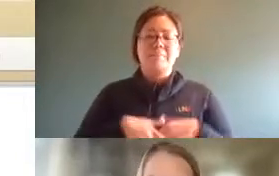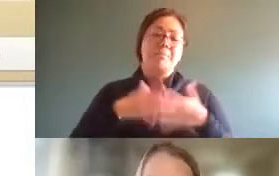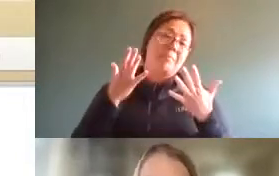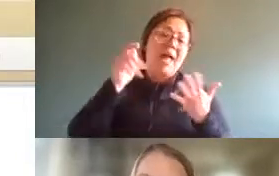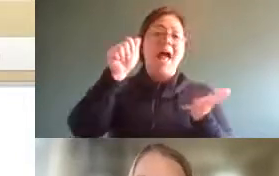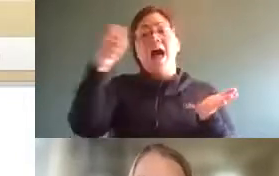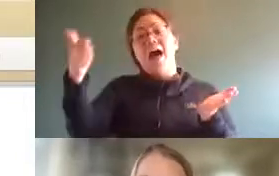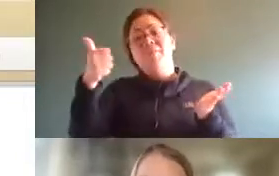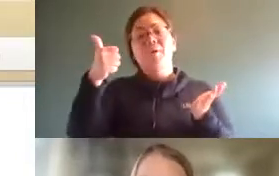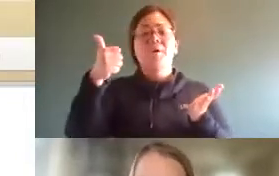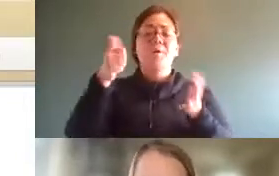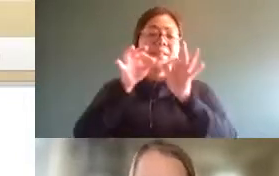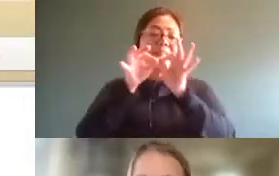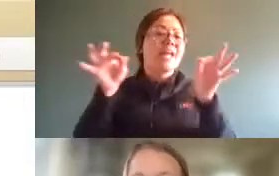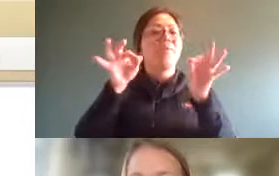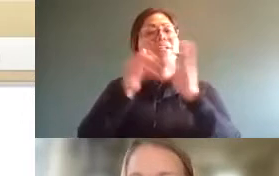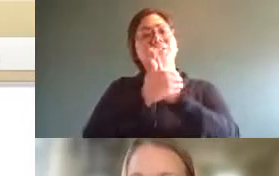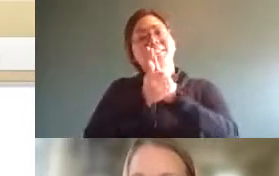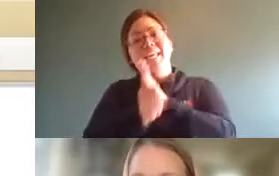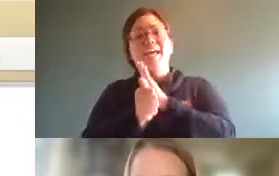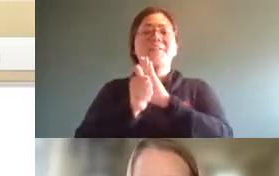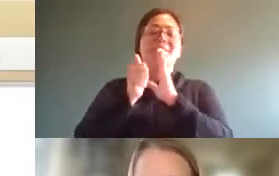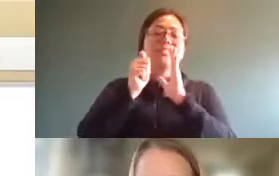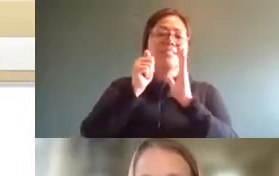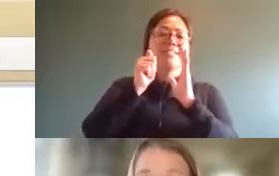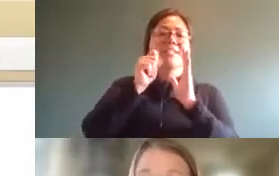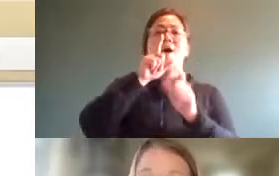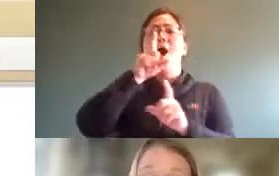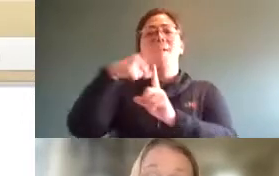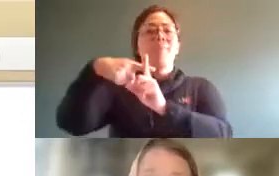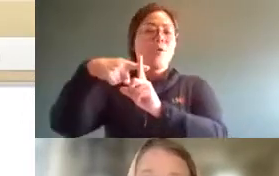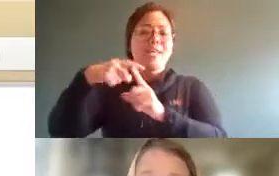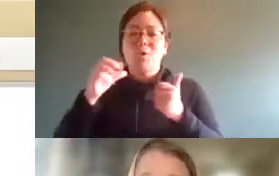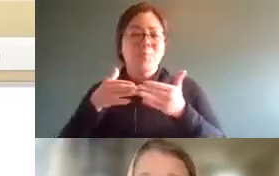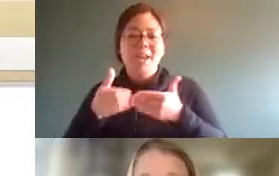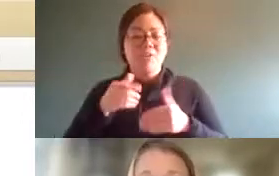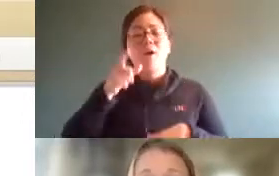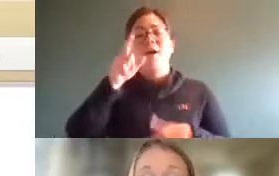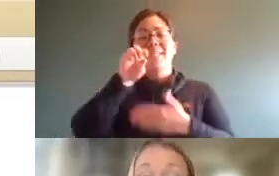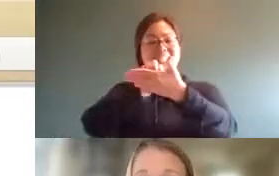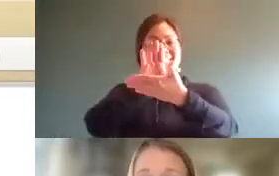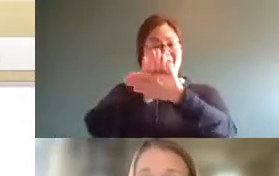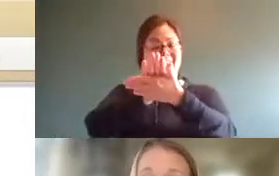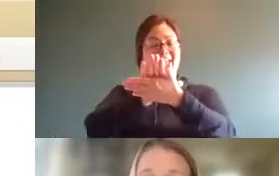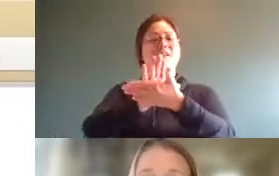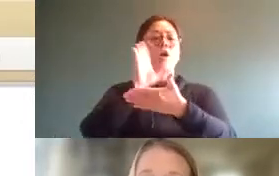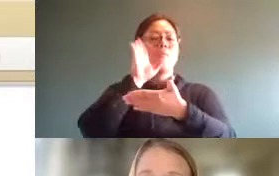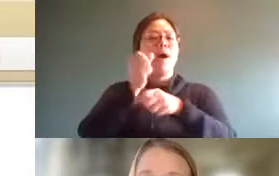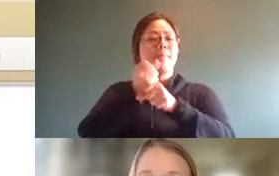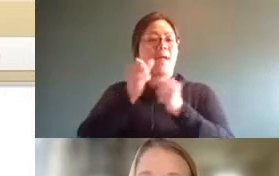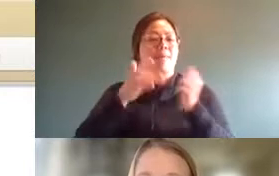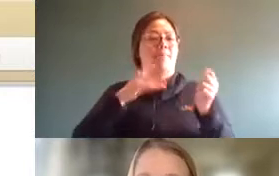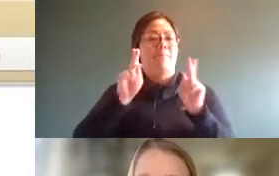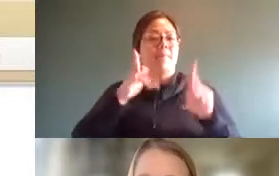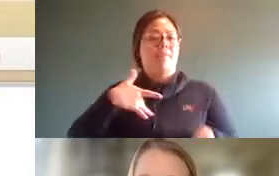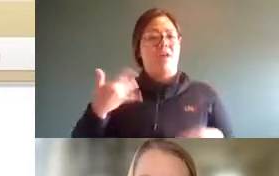other English or other language skills are a bonus, but listing it there can make people feel more